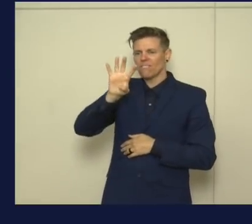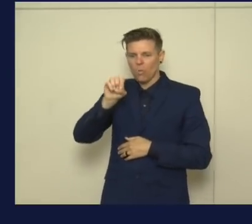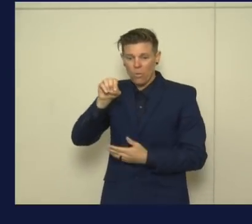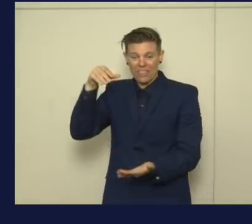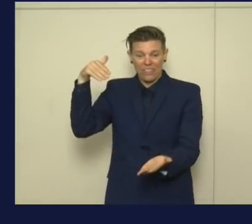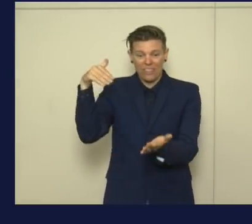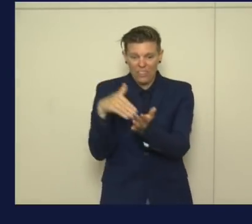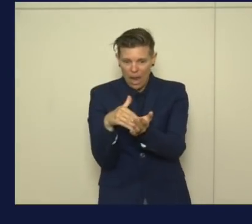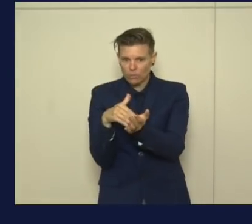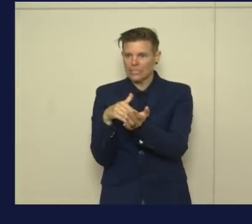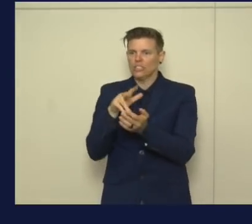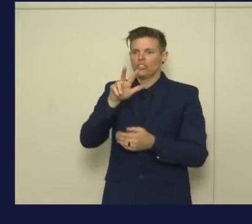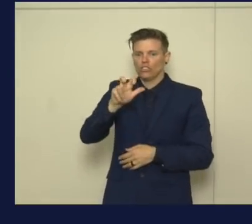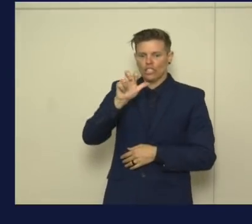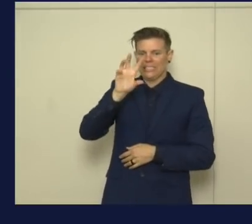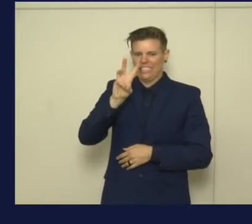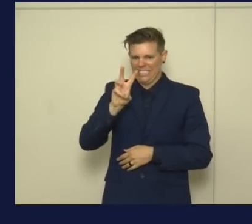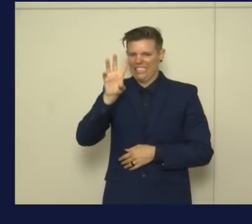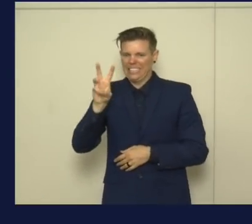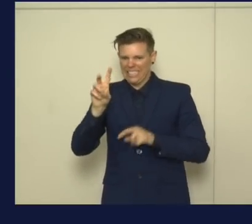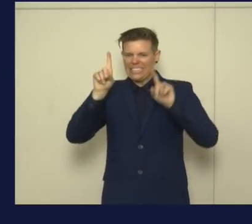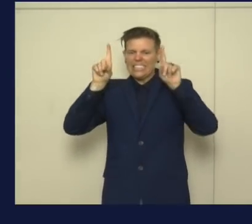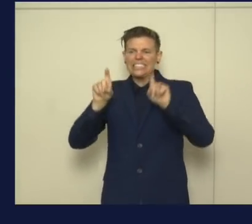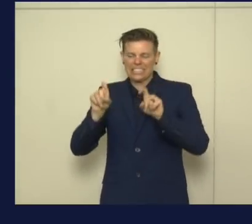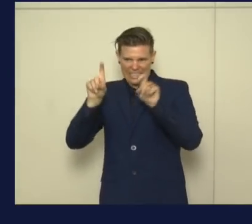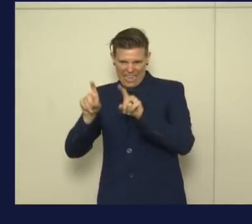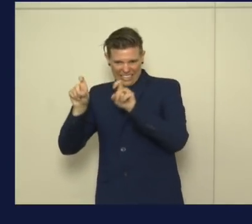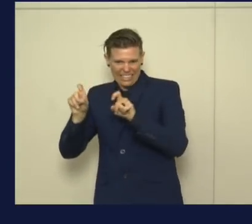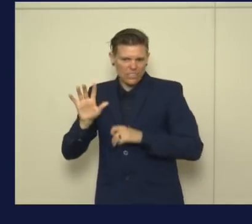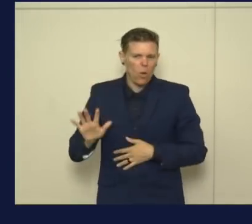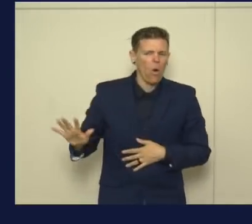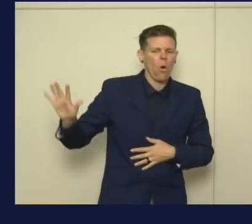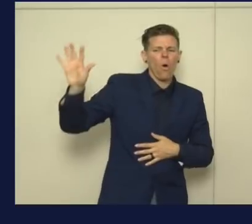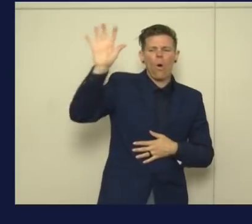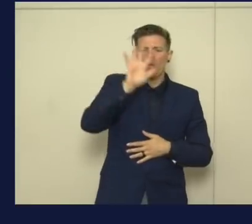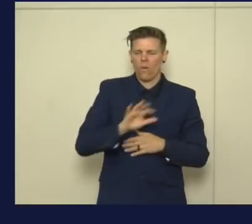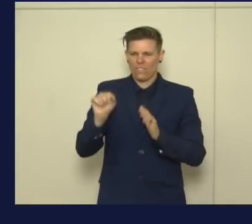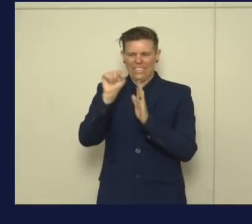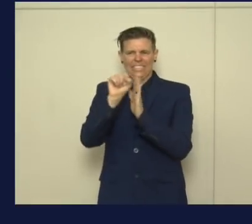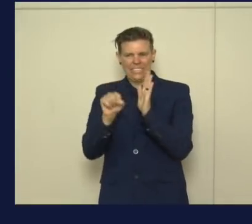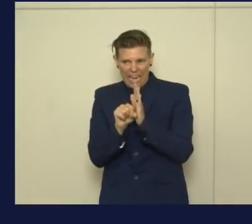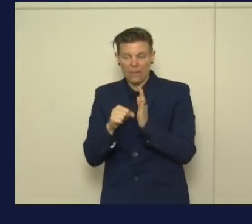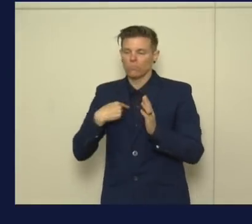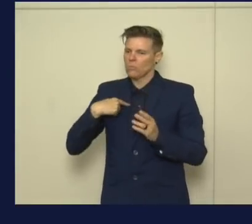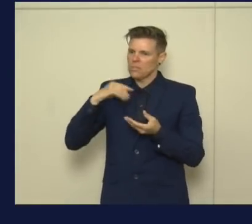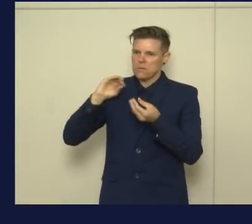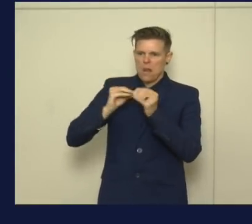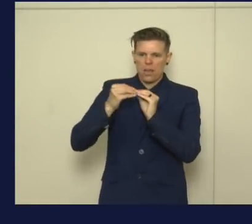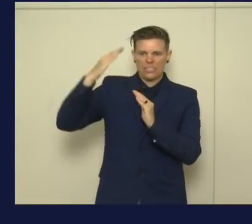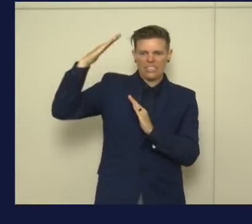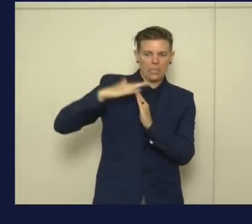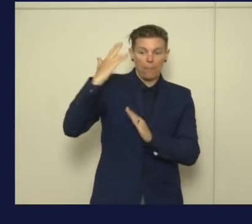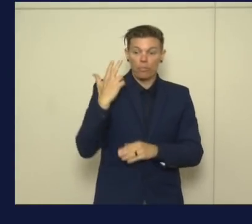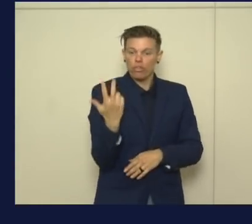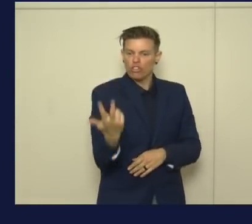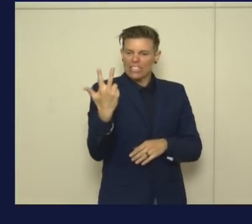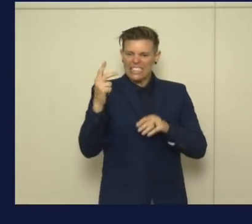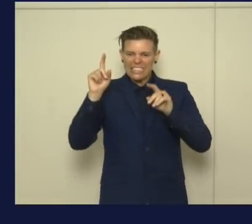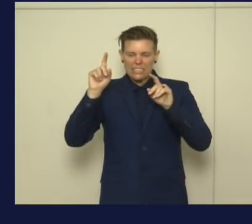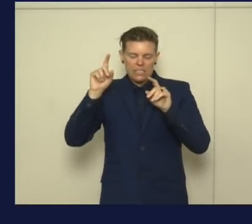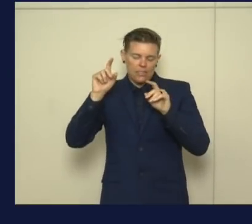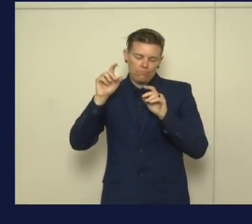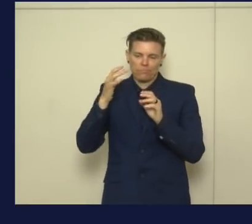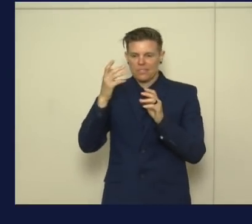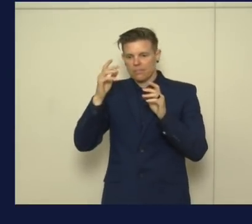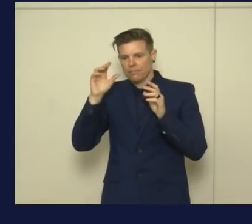740,366 tests. We continue to be in the top 3 states or so in the nation for testing. I